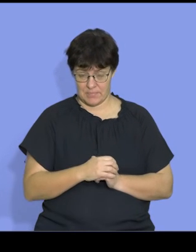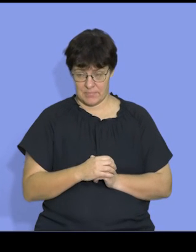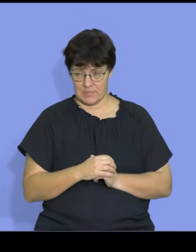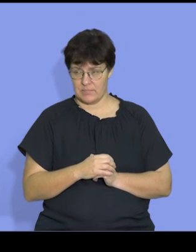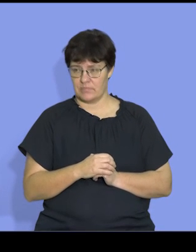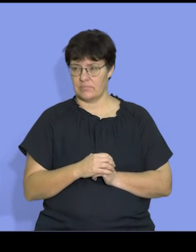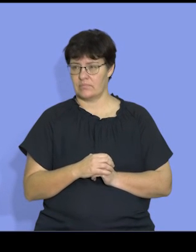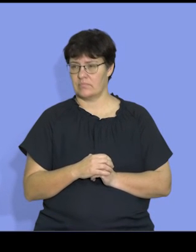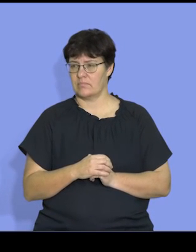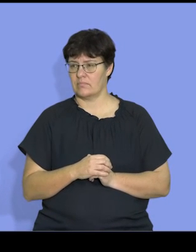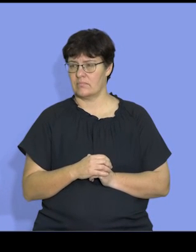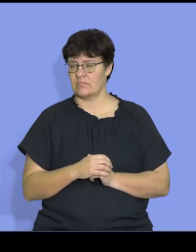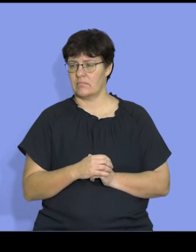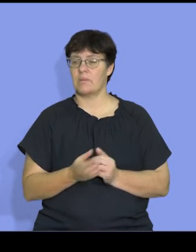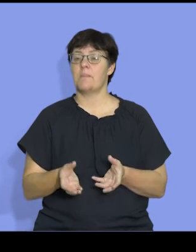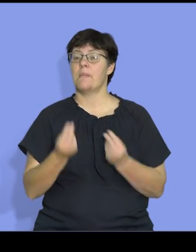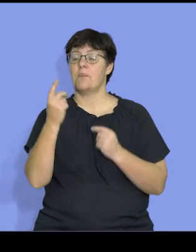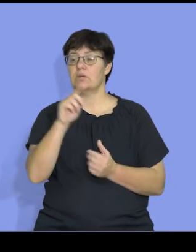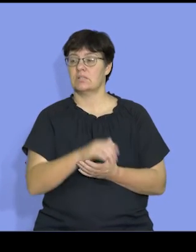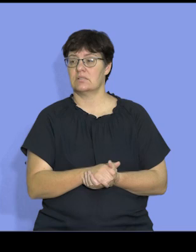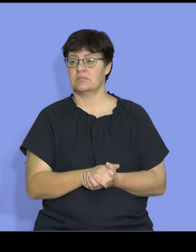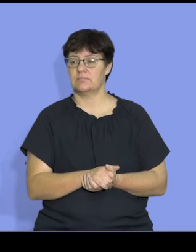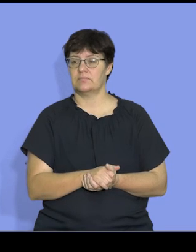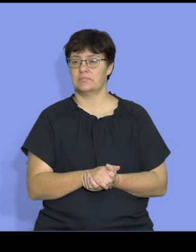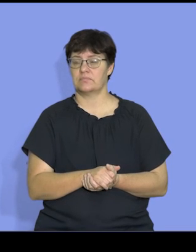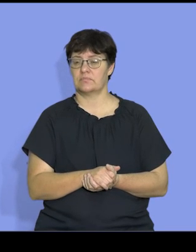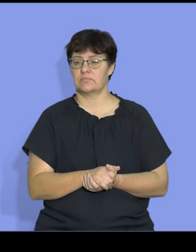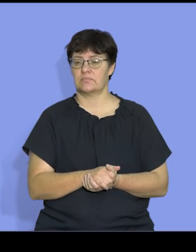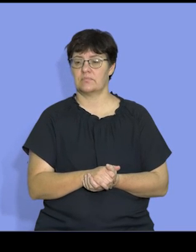calculator, what do we get? We have